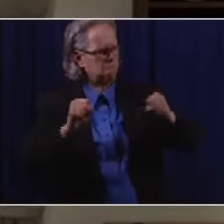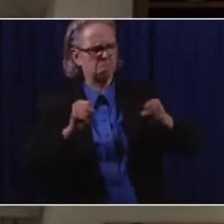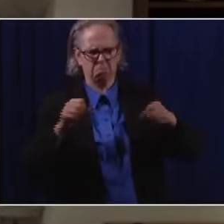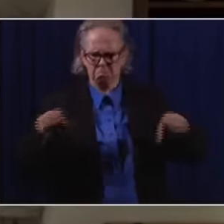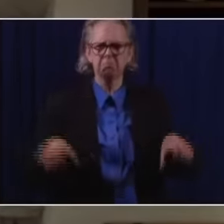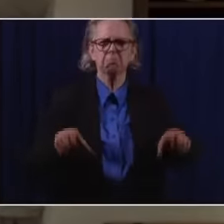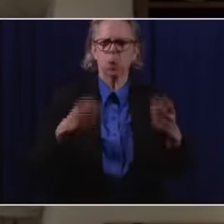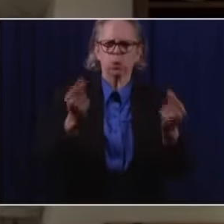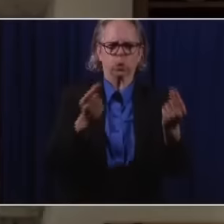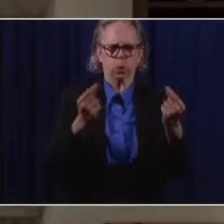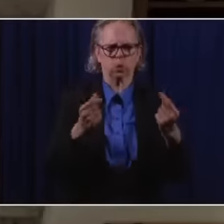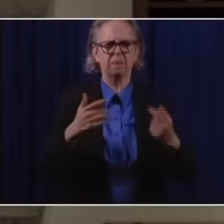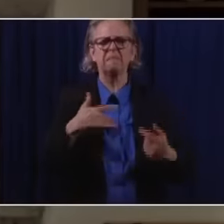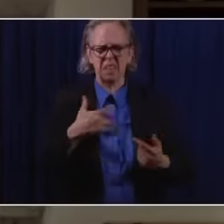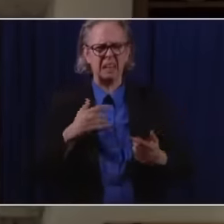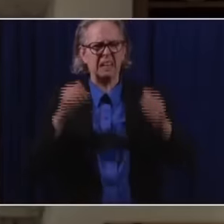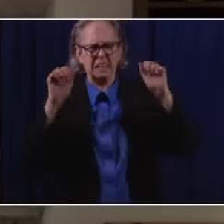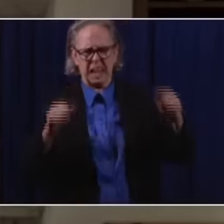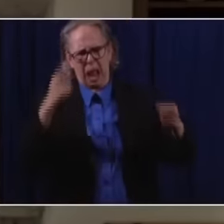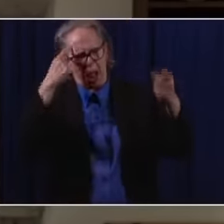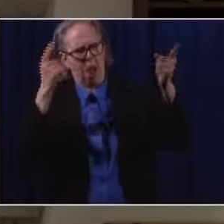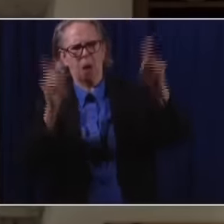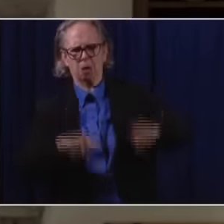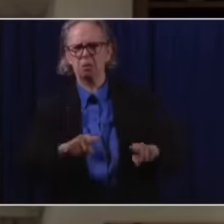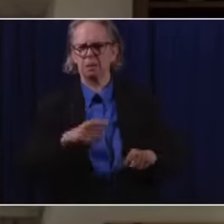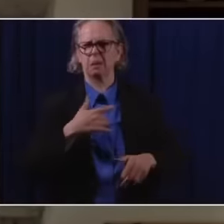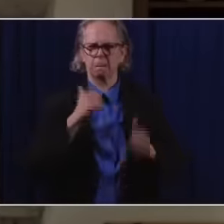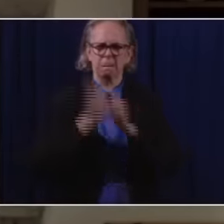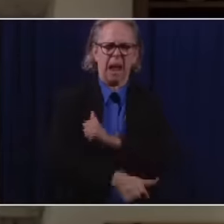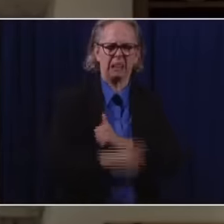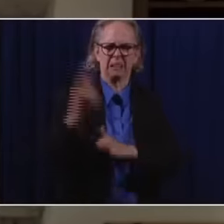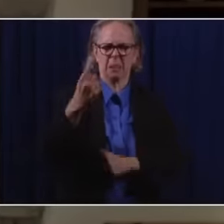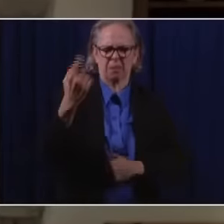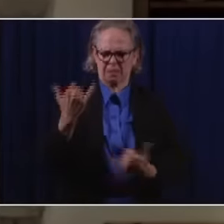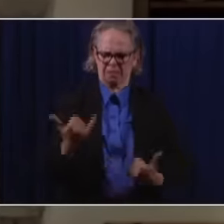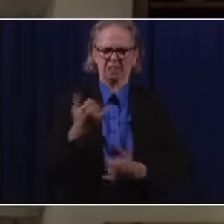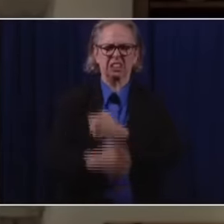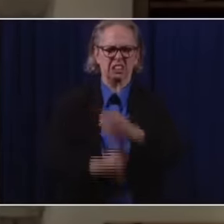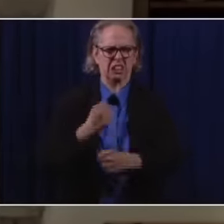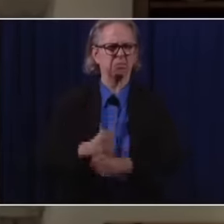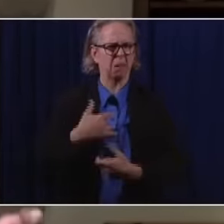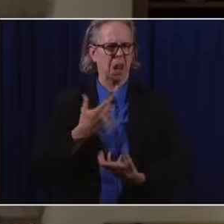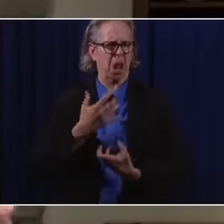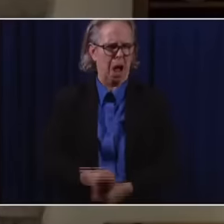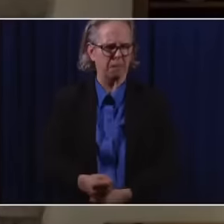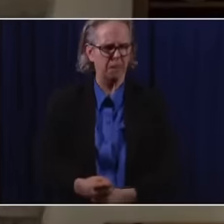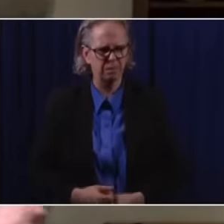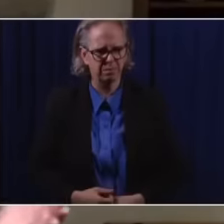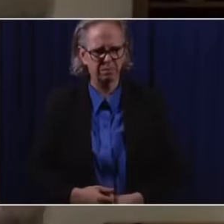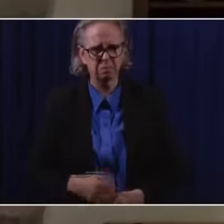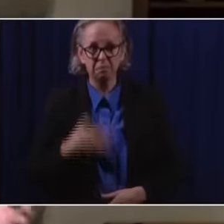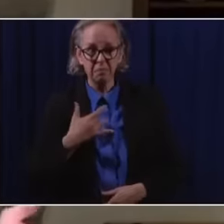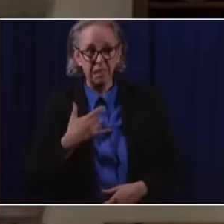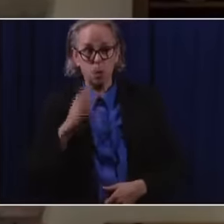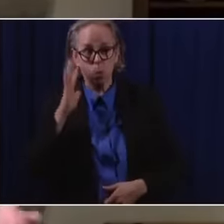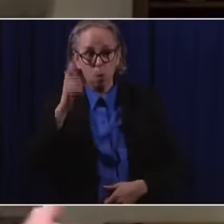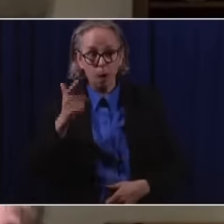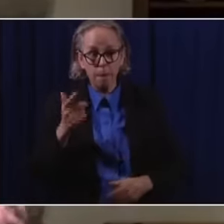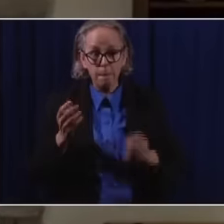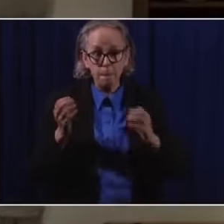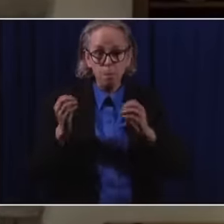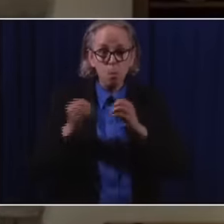to be had. I think they will pass something this year. I think when they pass it, they will have more money in different